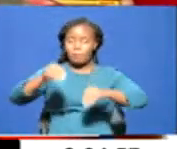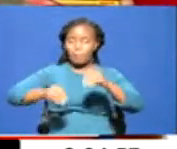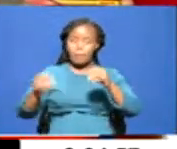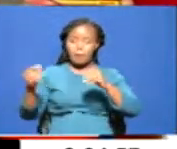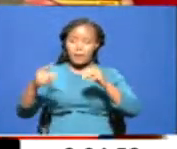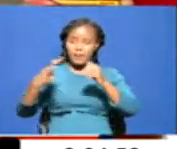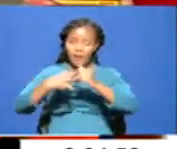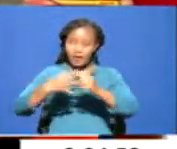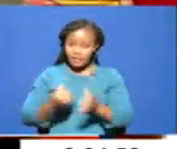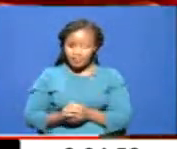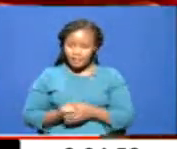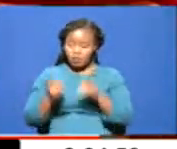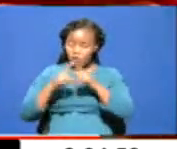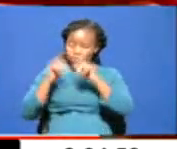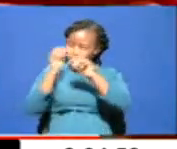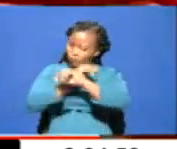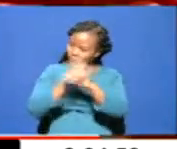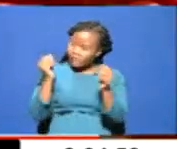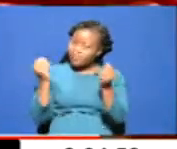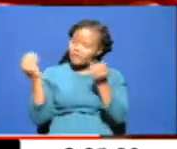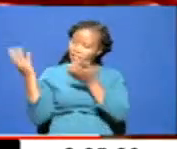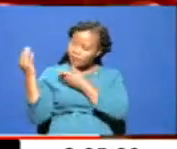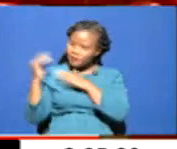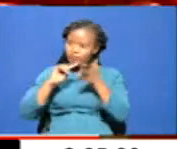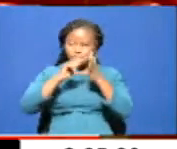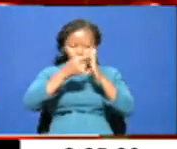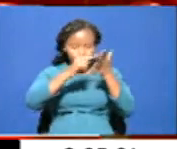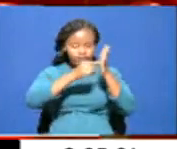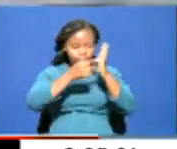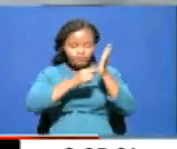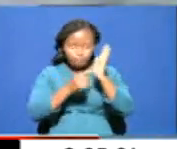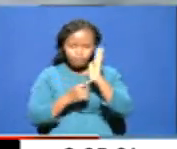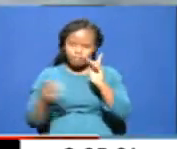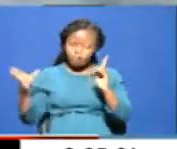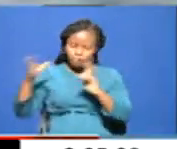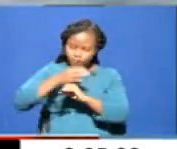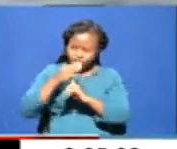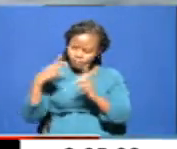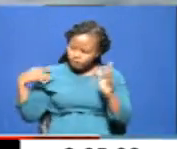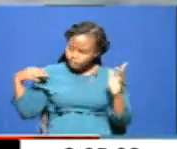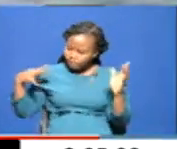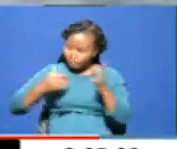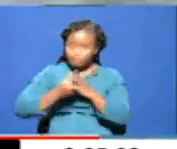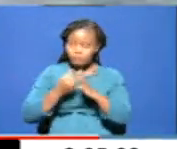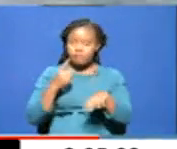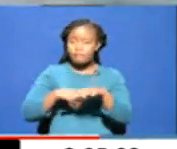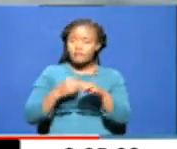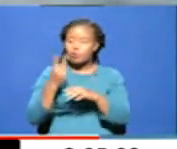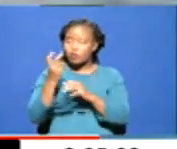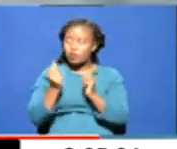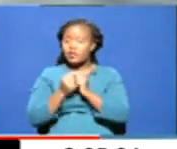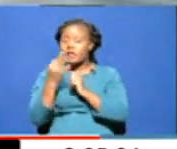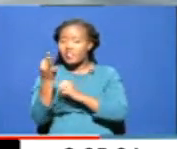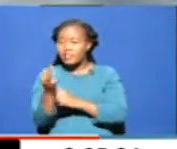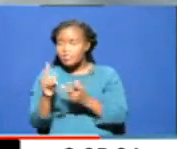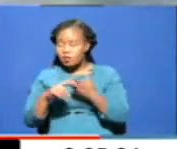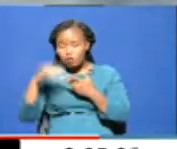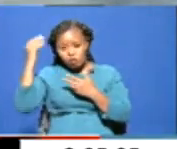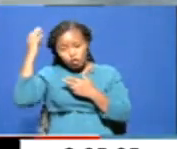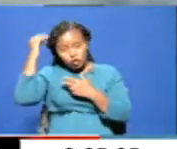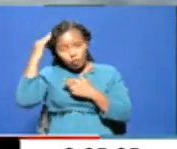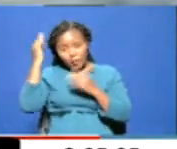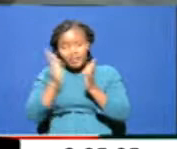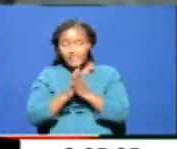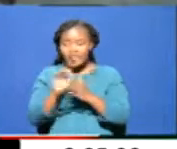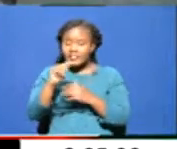largely expected to dwell on his achievements since assuming power in 2013. The maritime border dispute between Somalia and Kenya will most